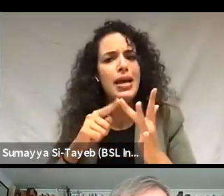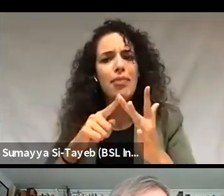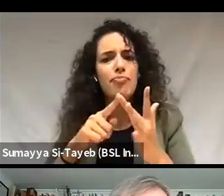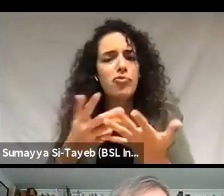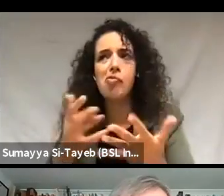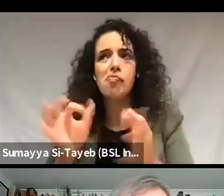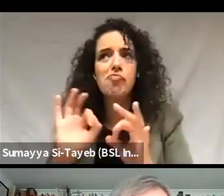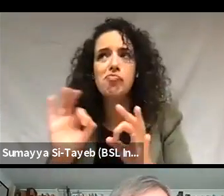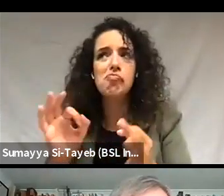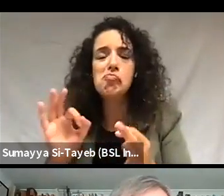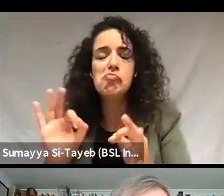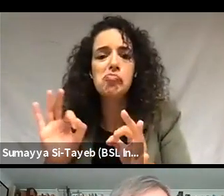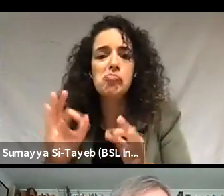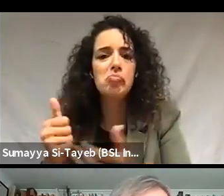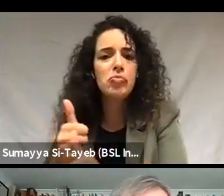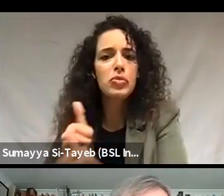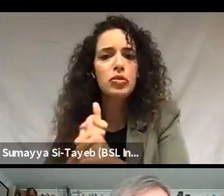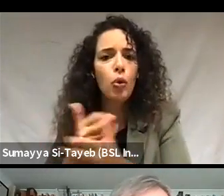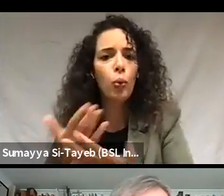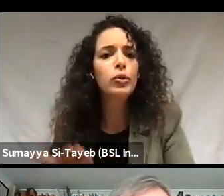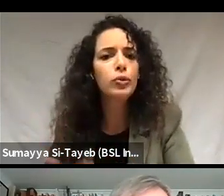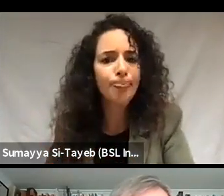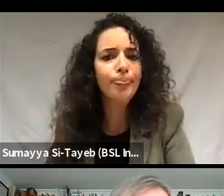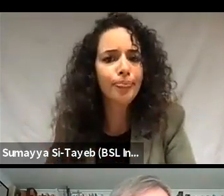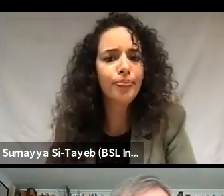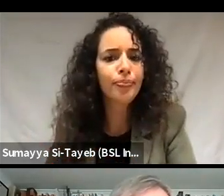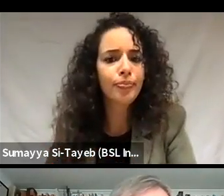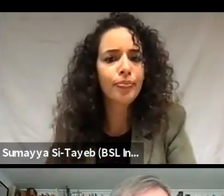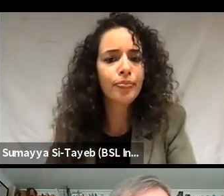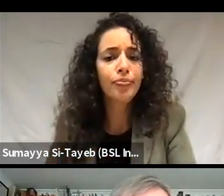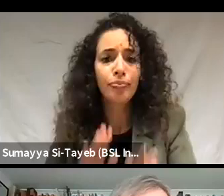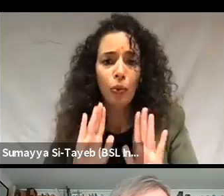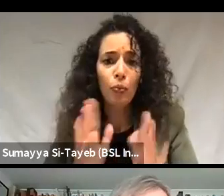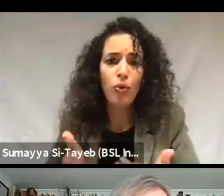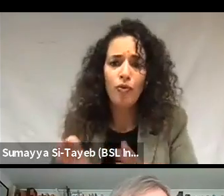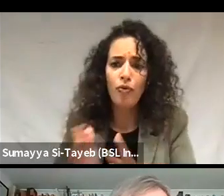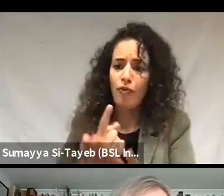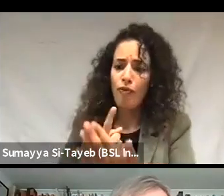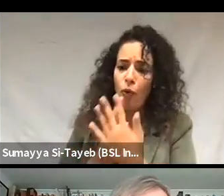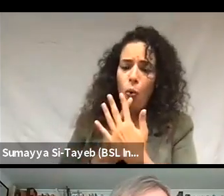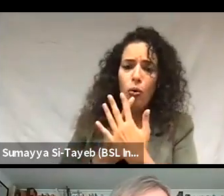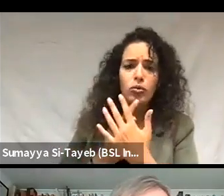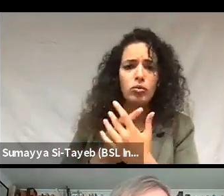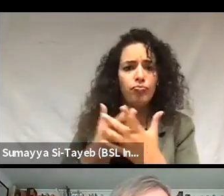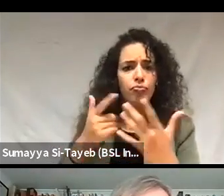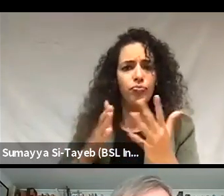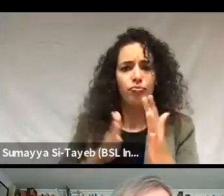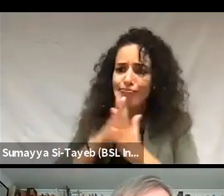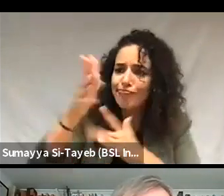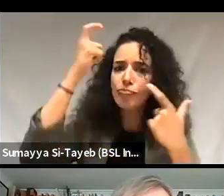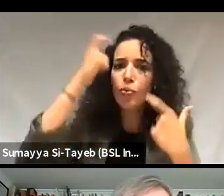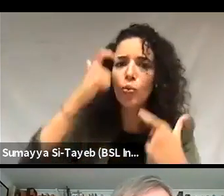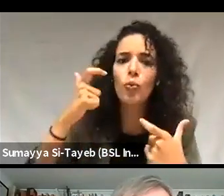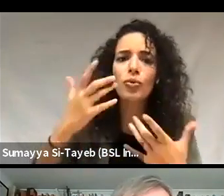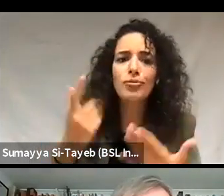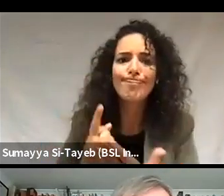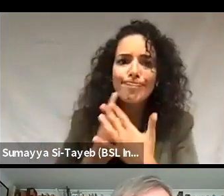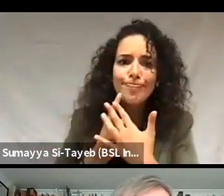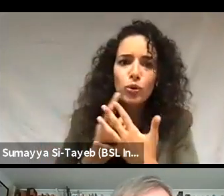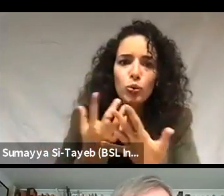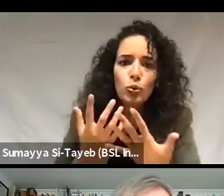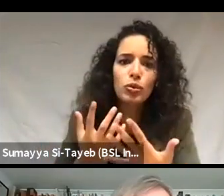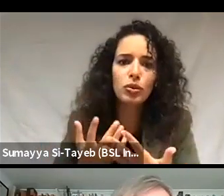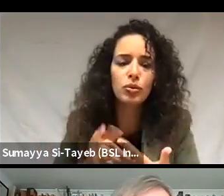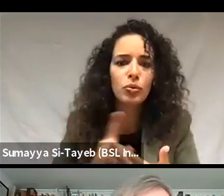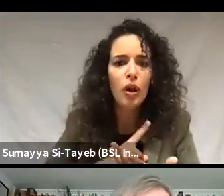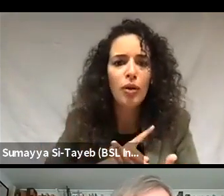forced to go to take legal action, actually, because we didn't get the